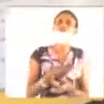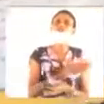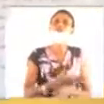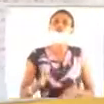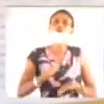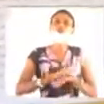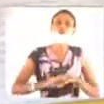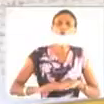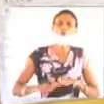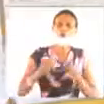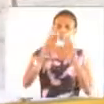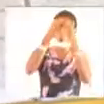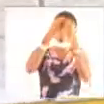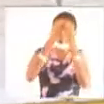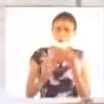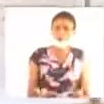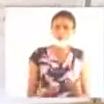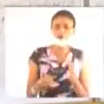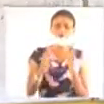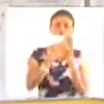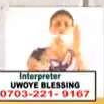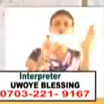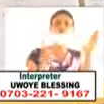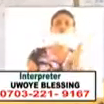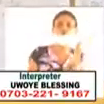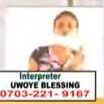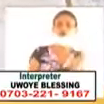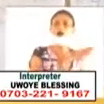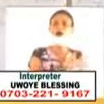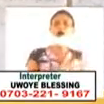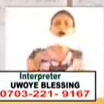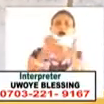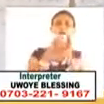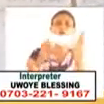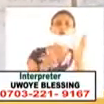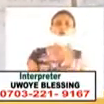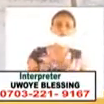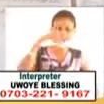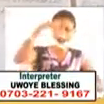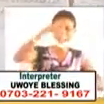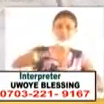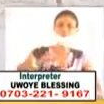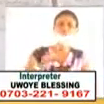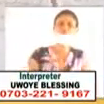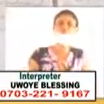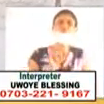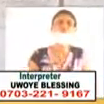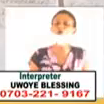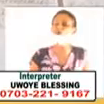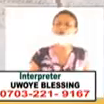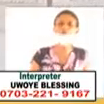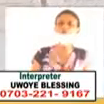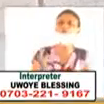Another attitude or behavior that we can also see with those that are addicted